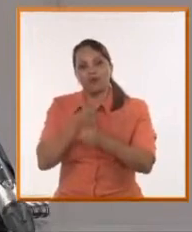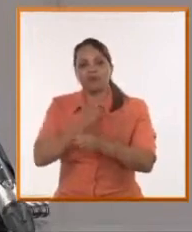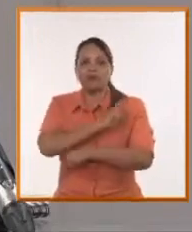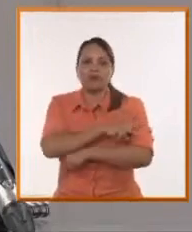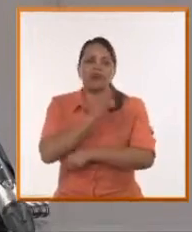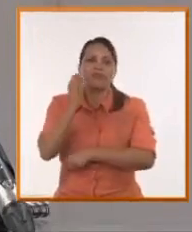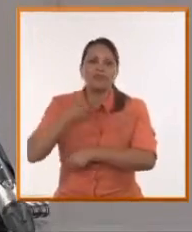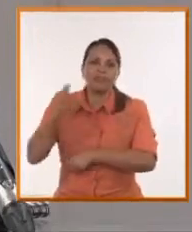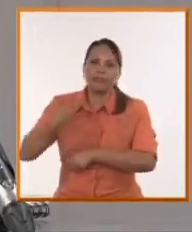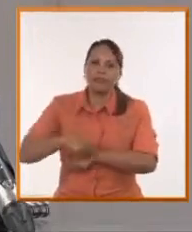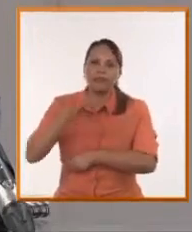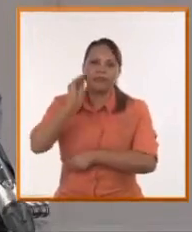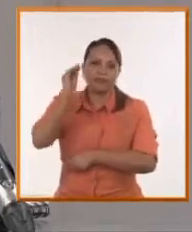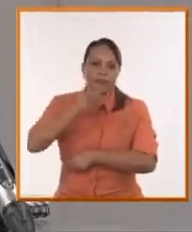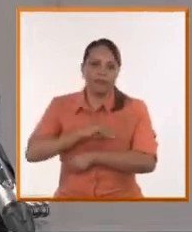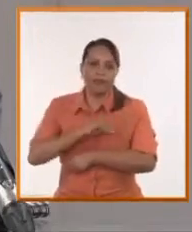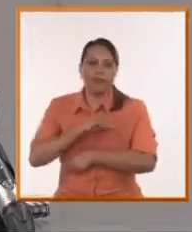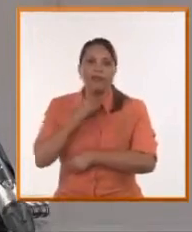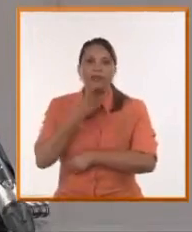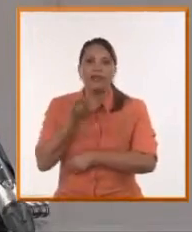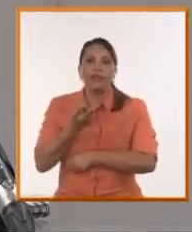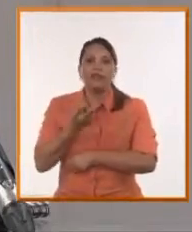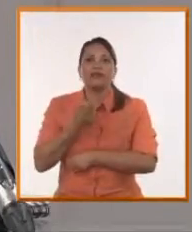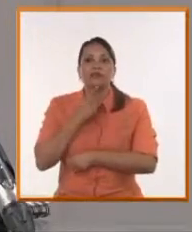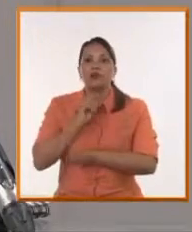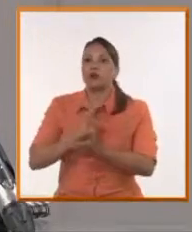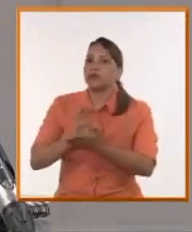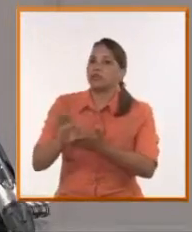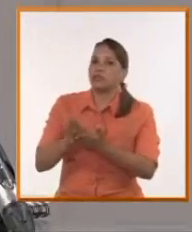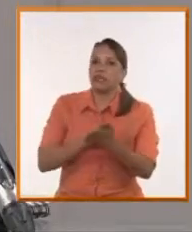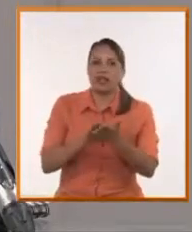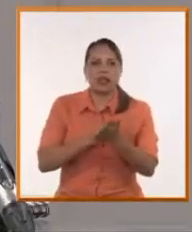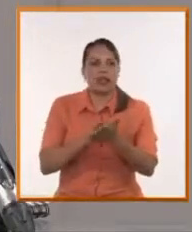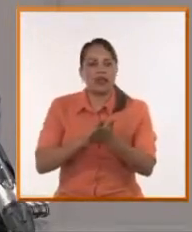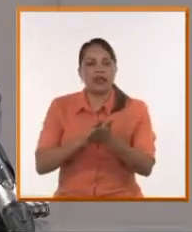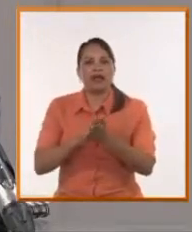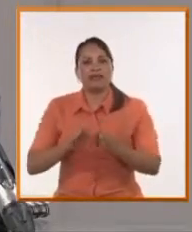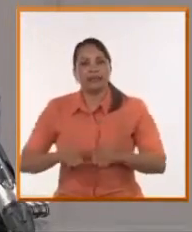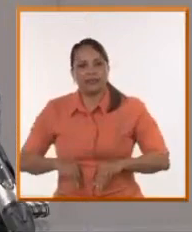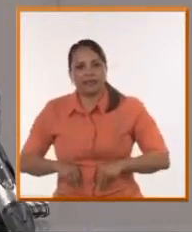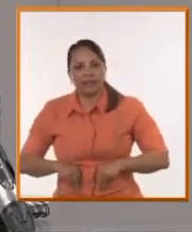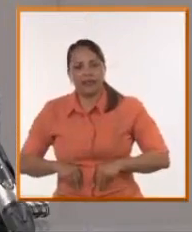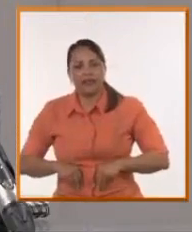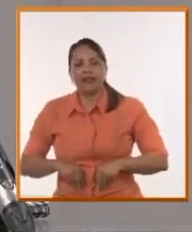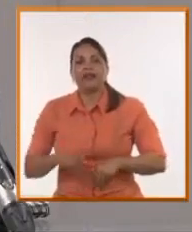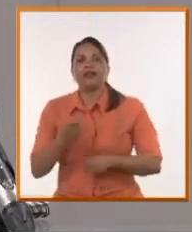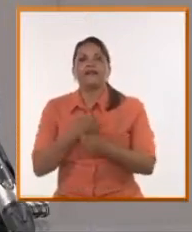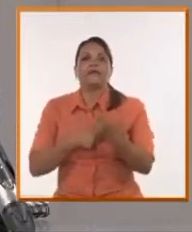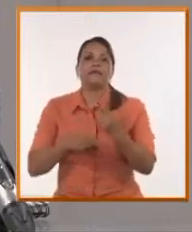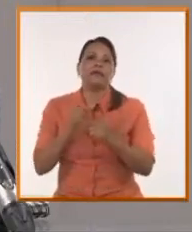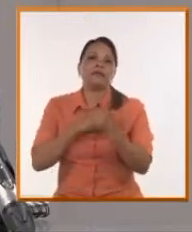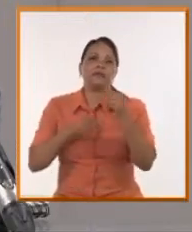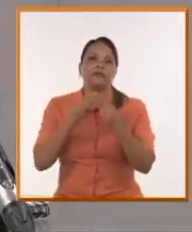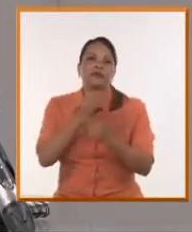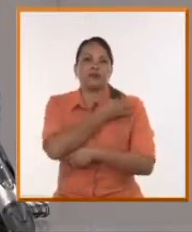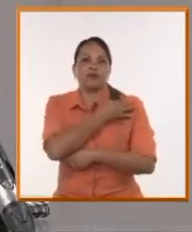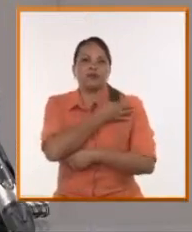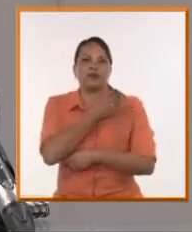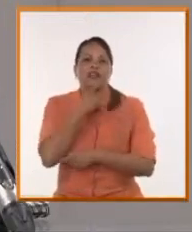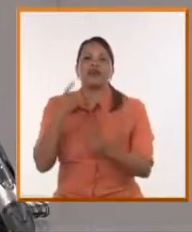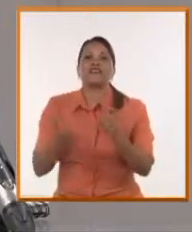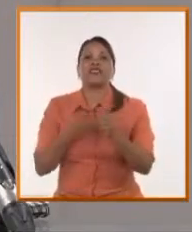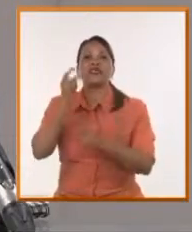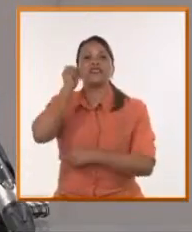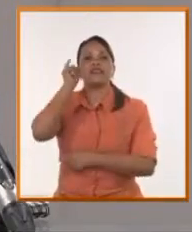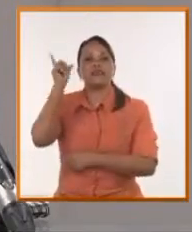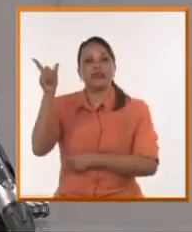dominate. We have to put on that, not rechazar any trinchera, and above all, as said the comandante, the battle of ideas,